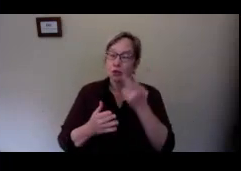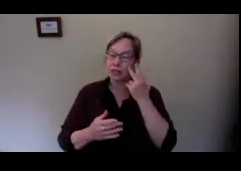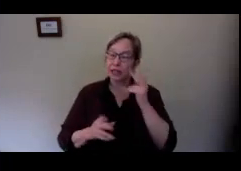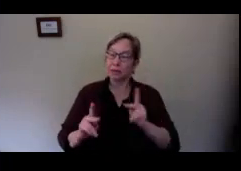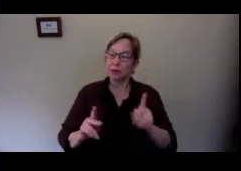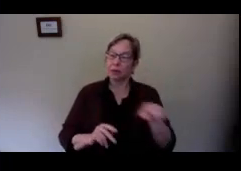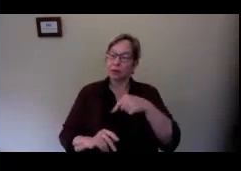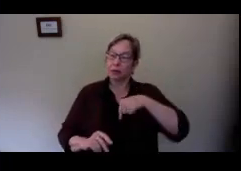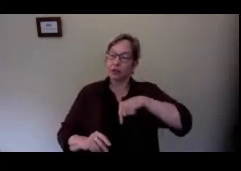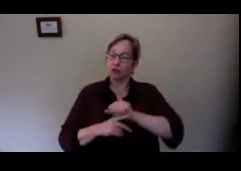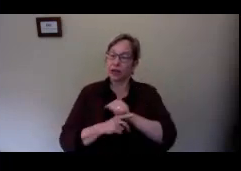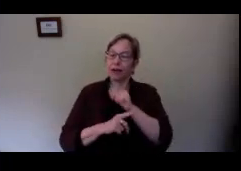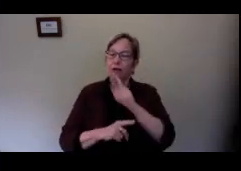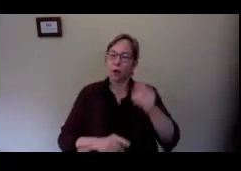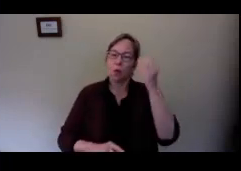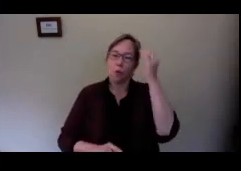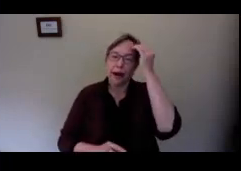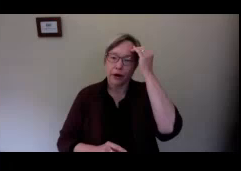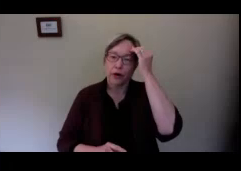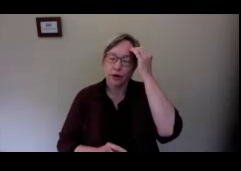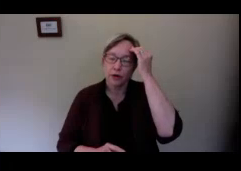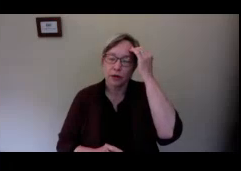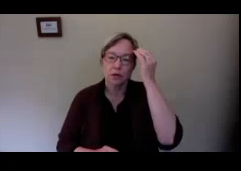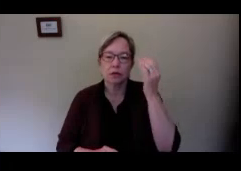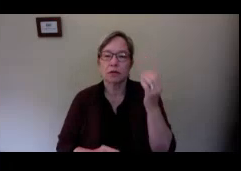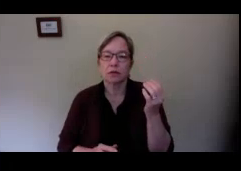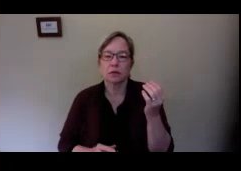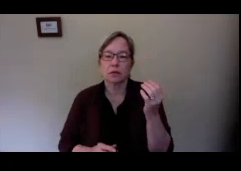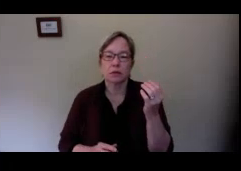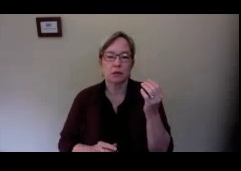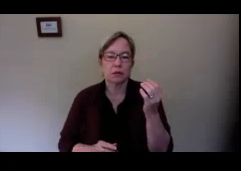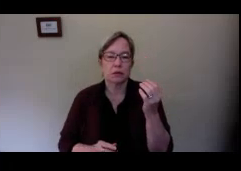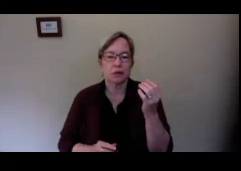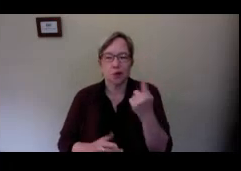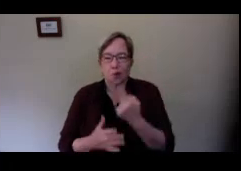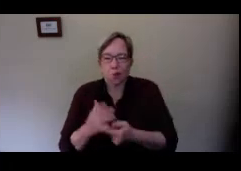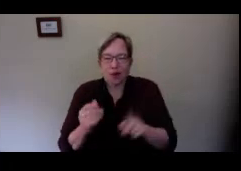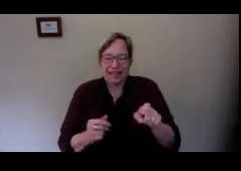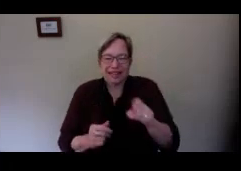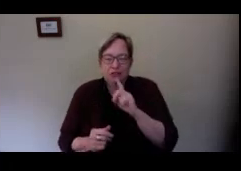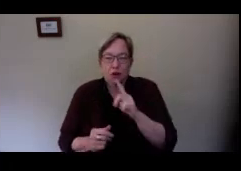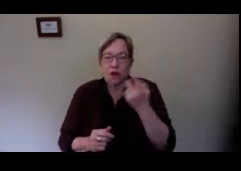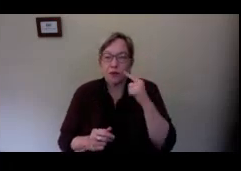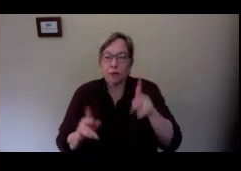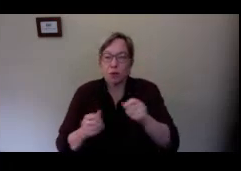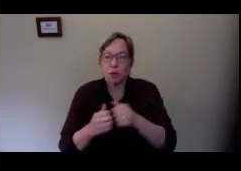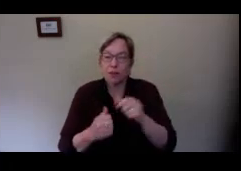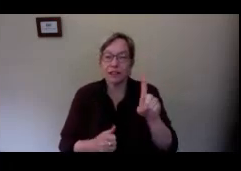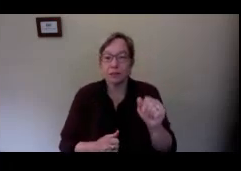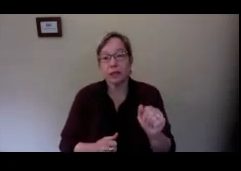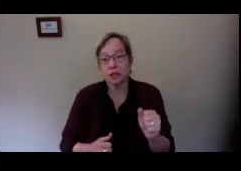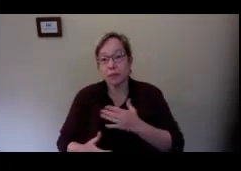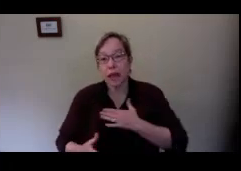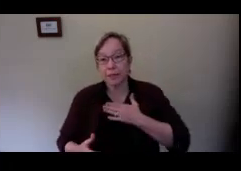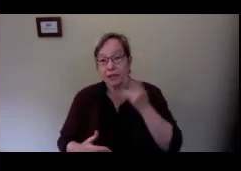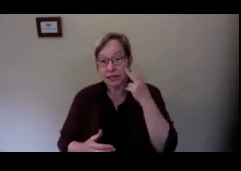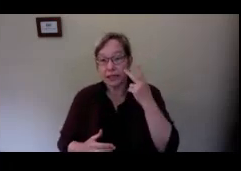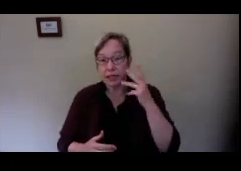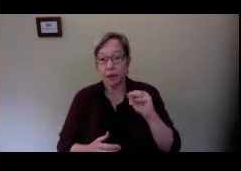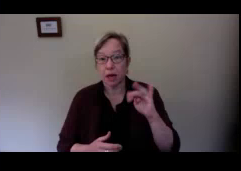are aware of what needs are for people with disabilities. I'm glad to see modification